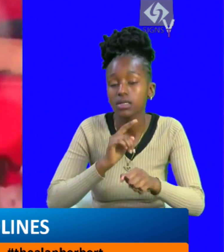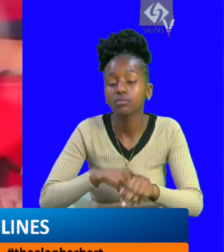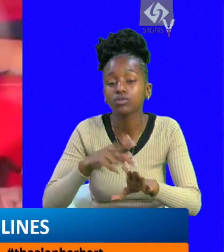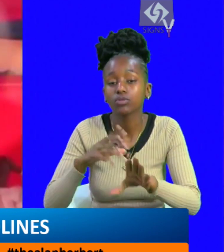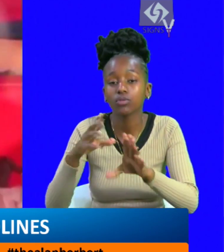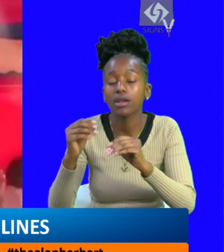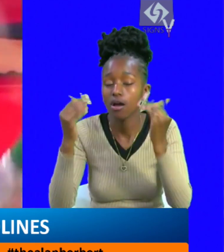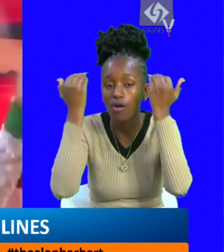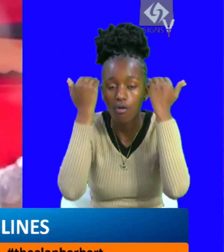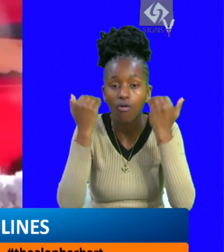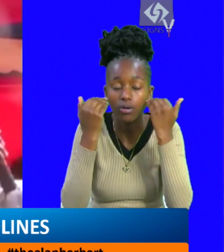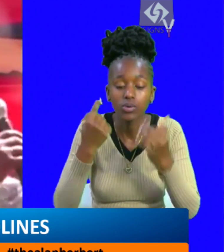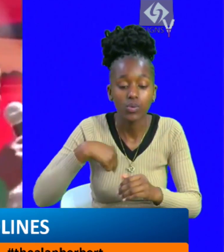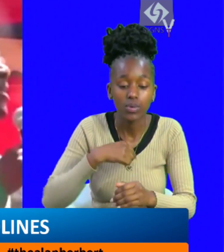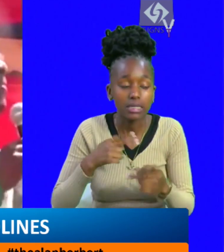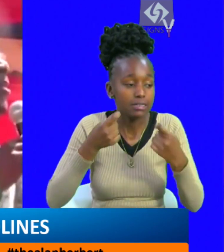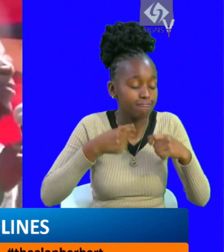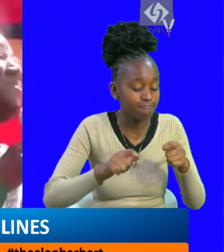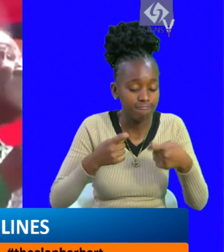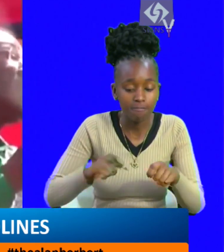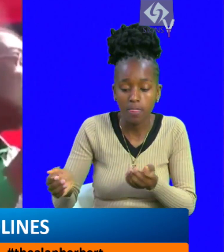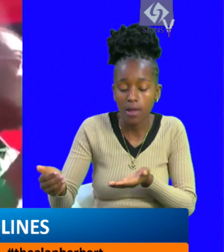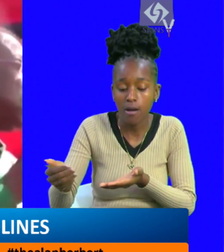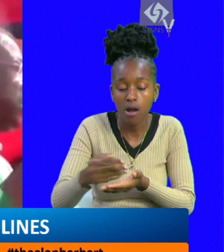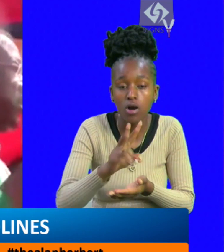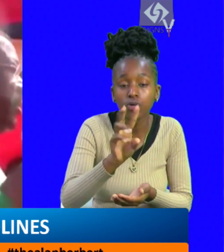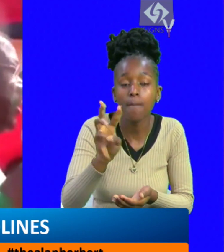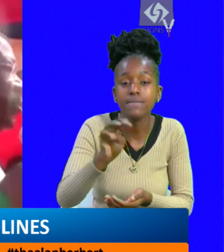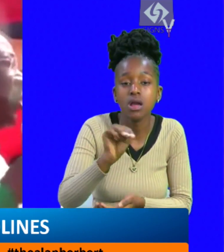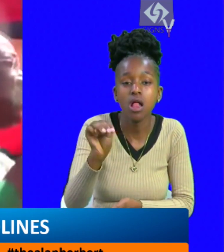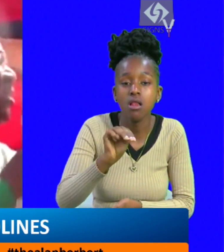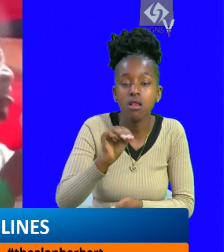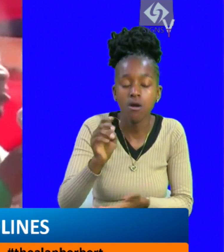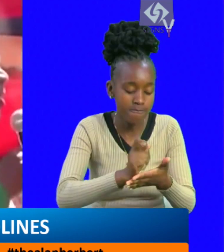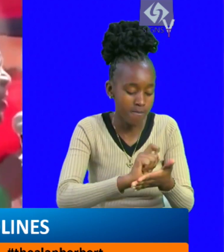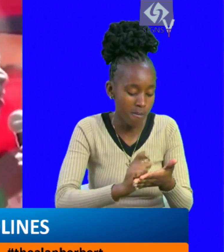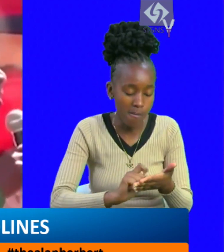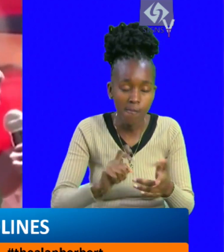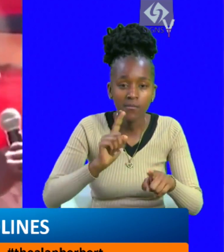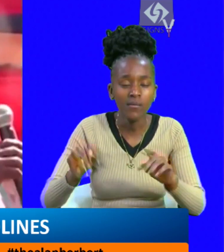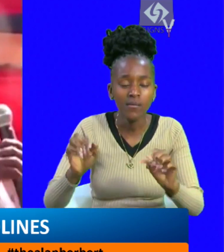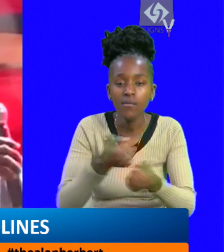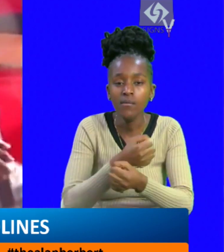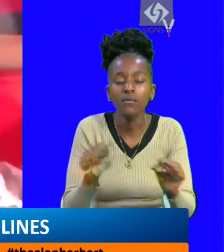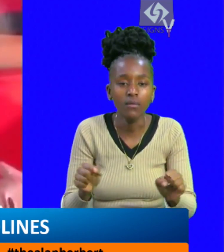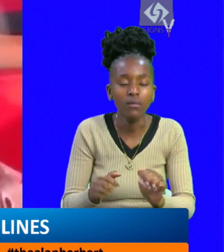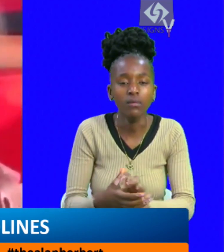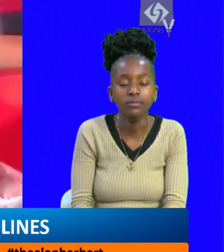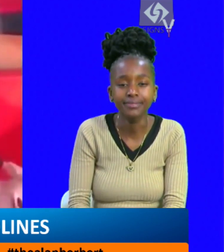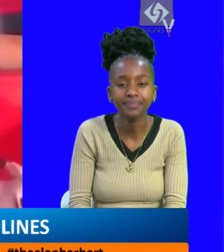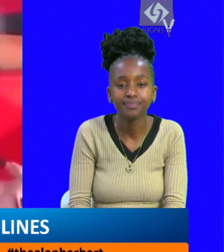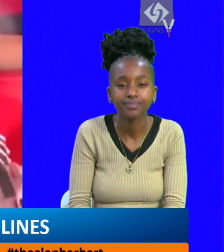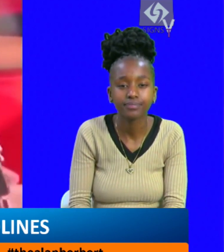no constitutional backing. According to the leaders, the opposition is trying to get into power through the back door and called for arrest of the